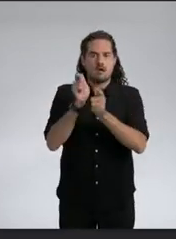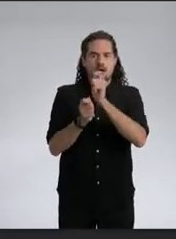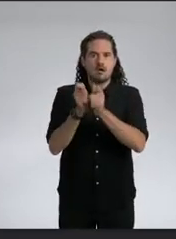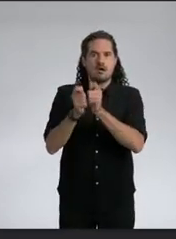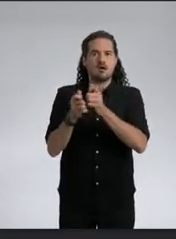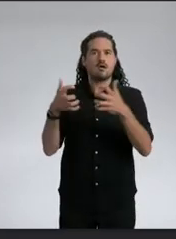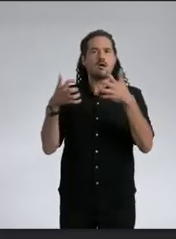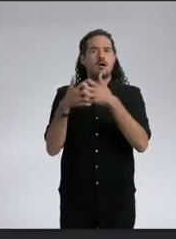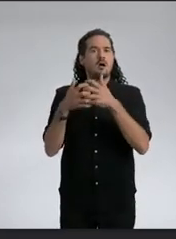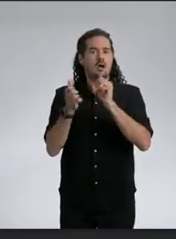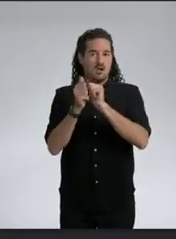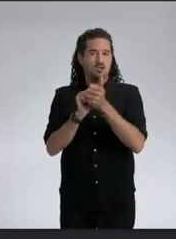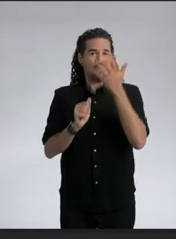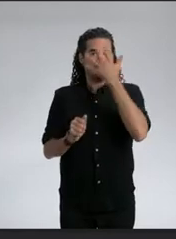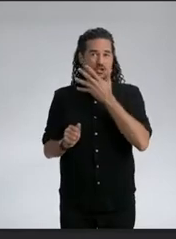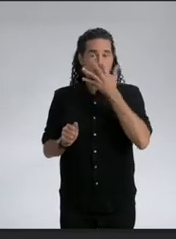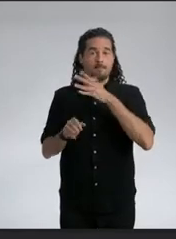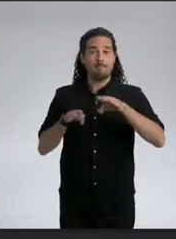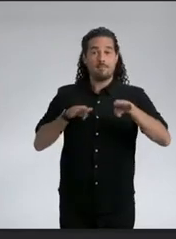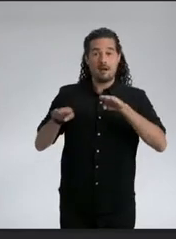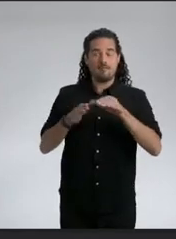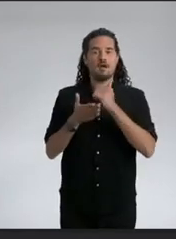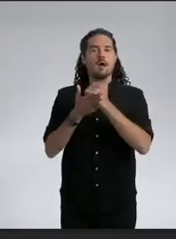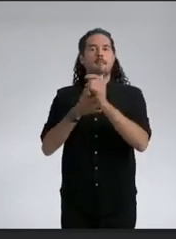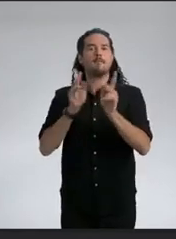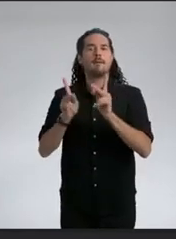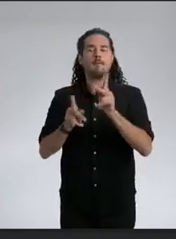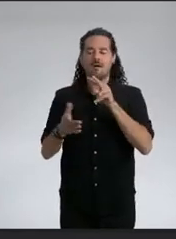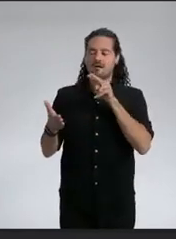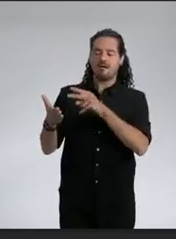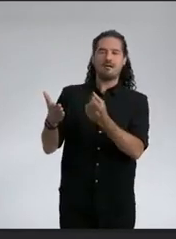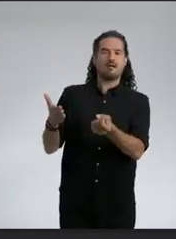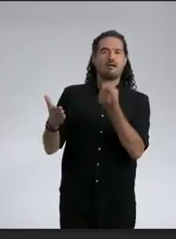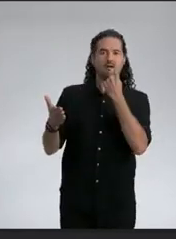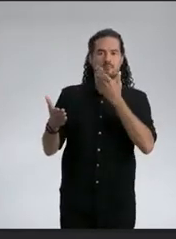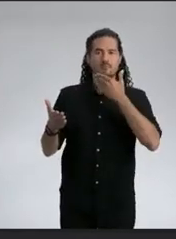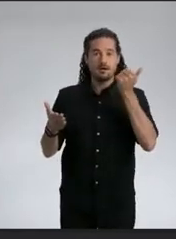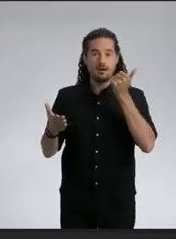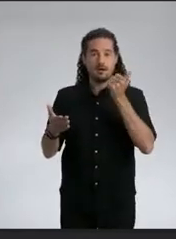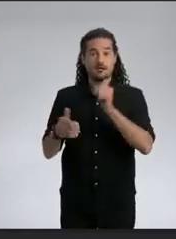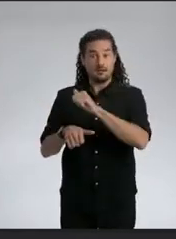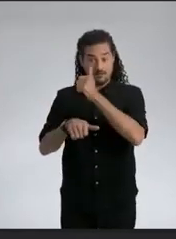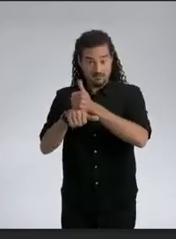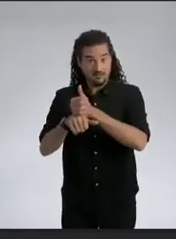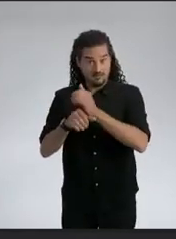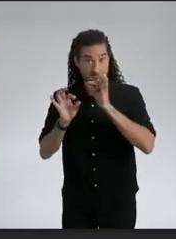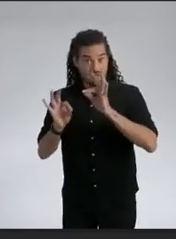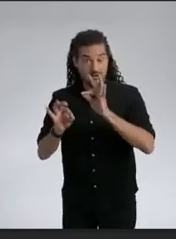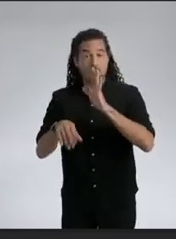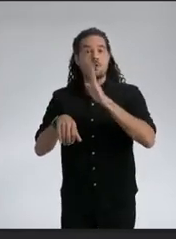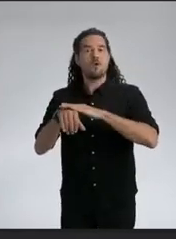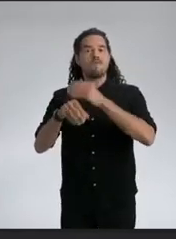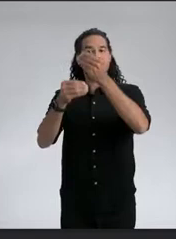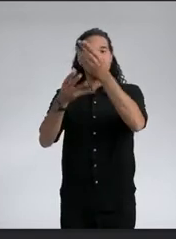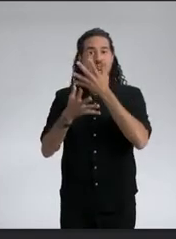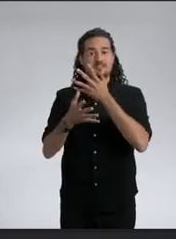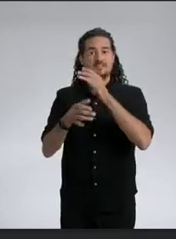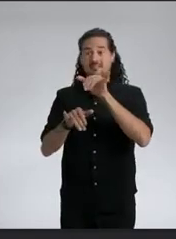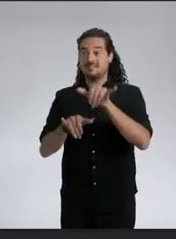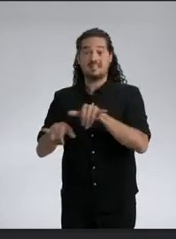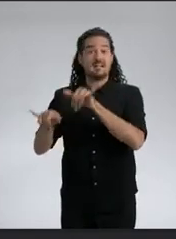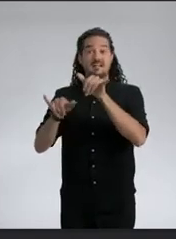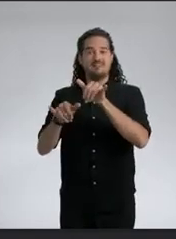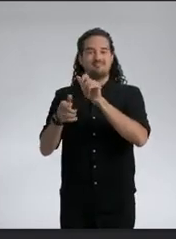and behavior, which will help people better interpret them. Once implemented, your notifications will go from the standard appearance to looking like